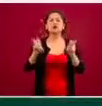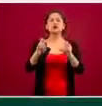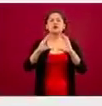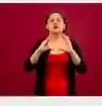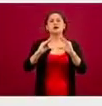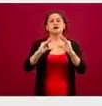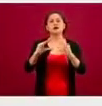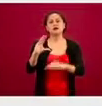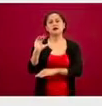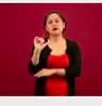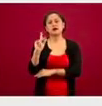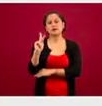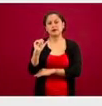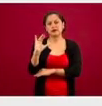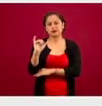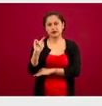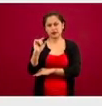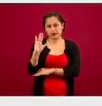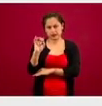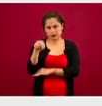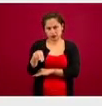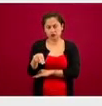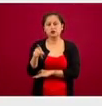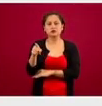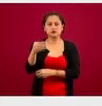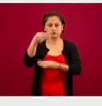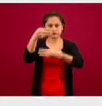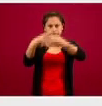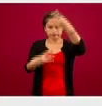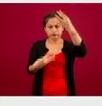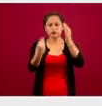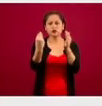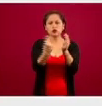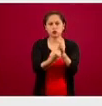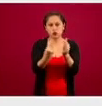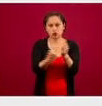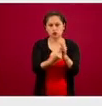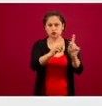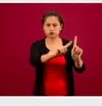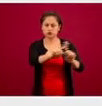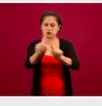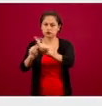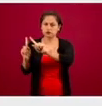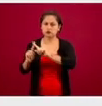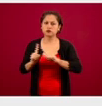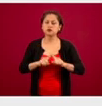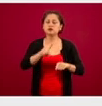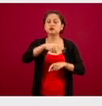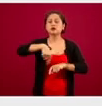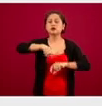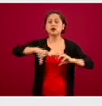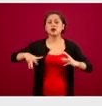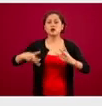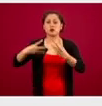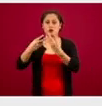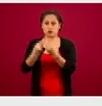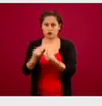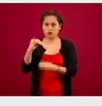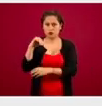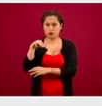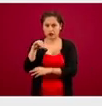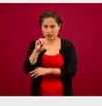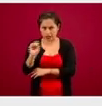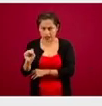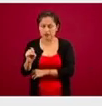Now, can we click on the training section? We have a variety of courses that, together